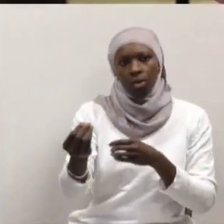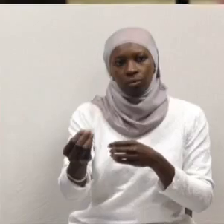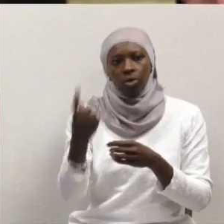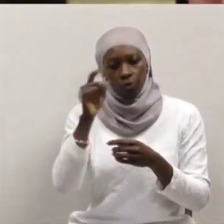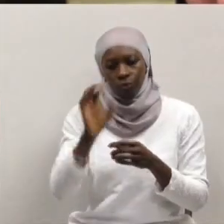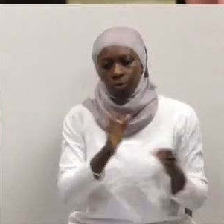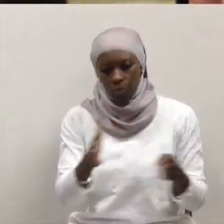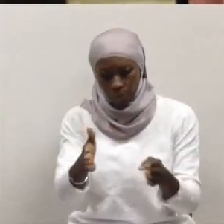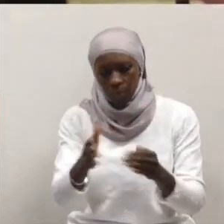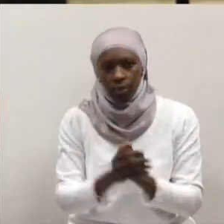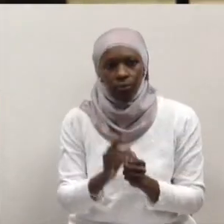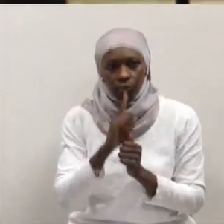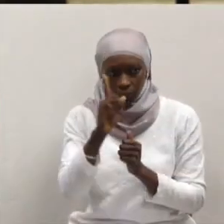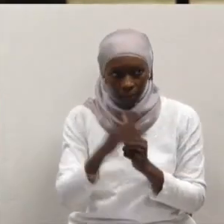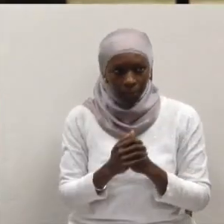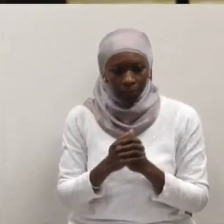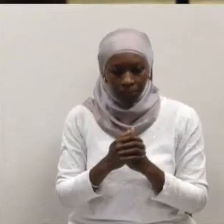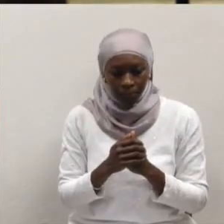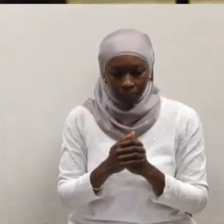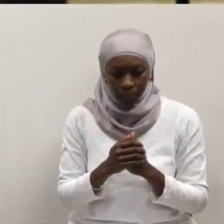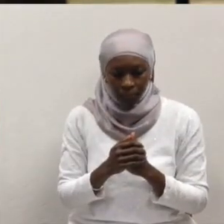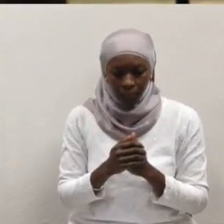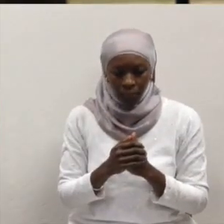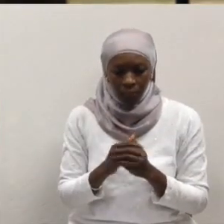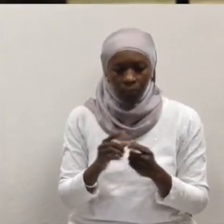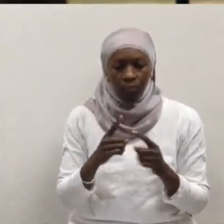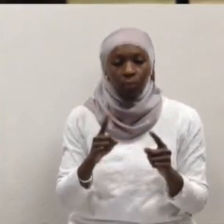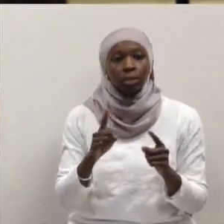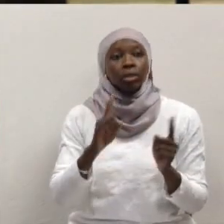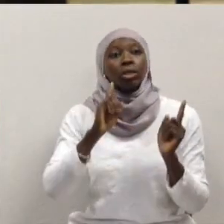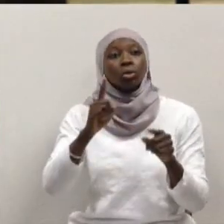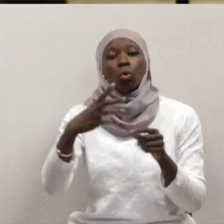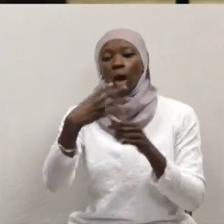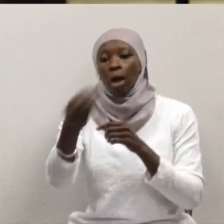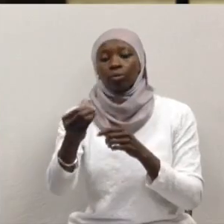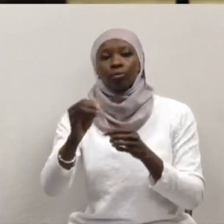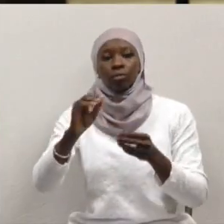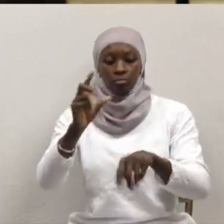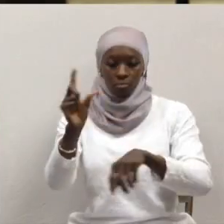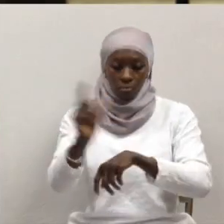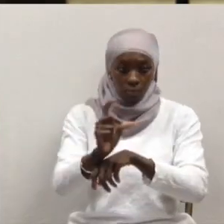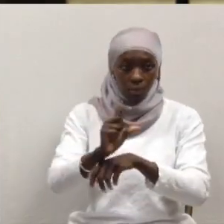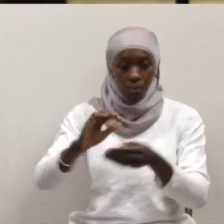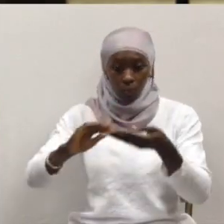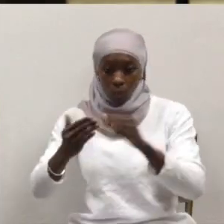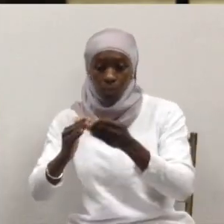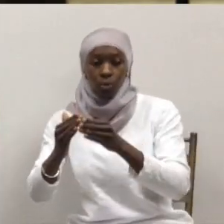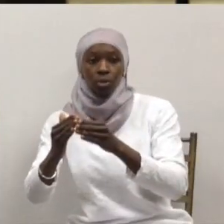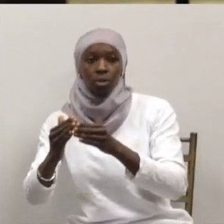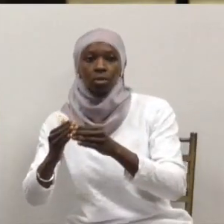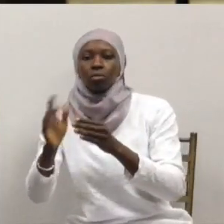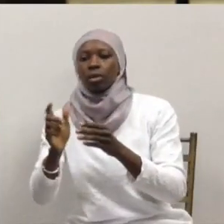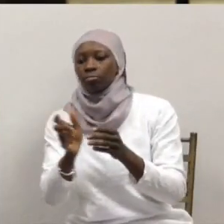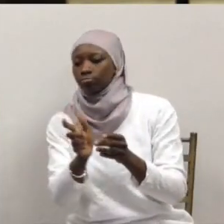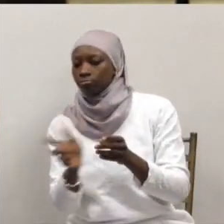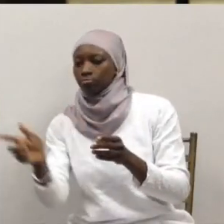go back to the pagans, but he goes out of the Muslim community, and he goes to take a coastline area as